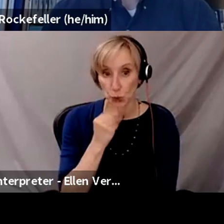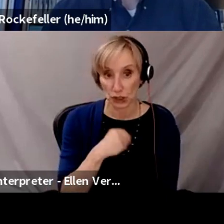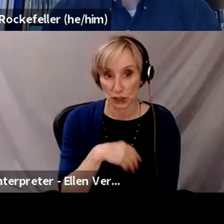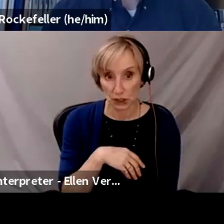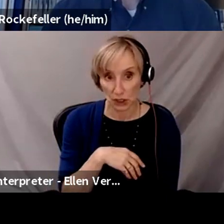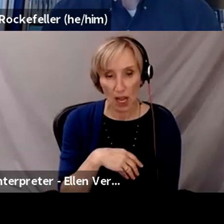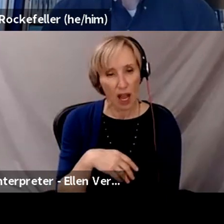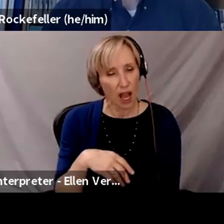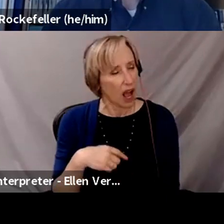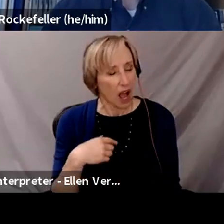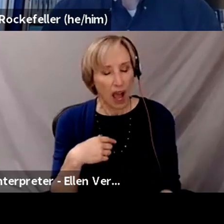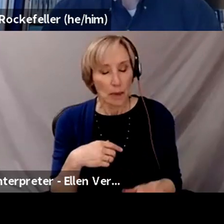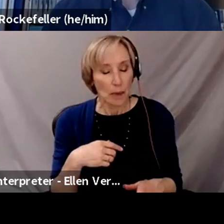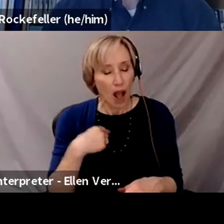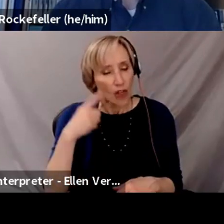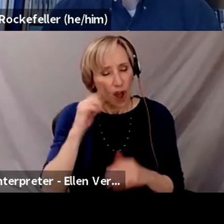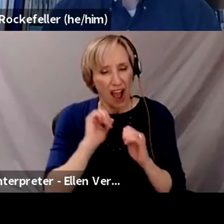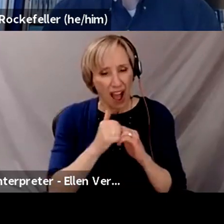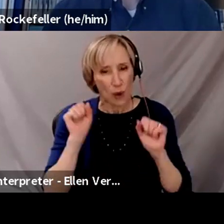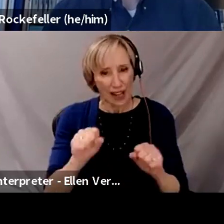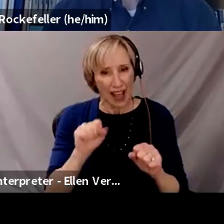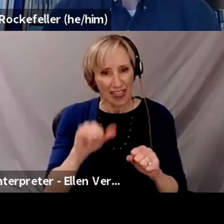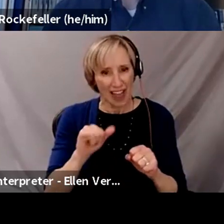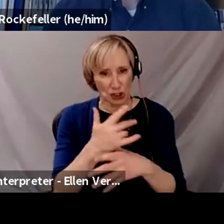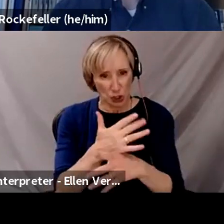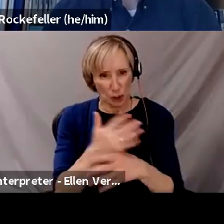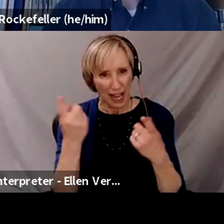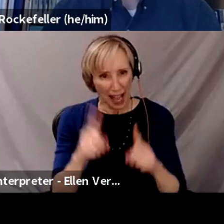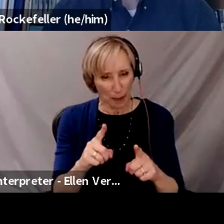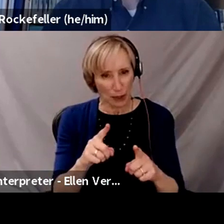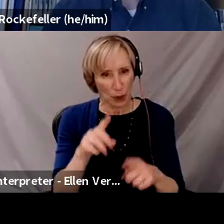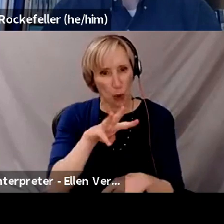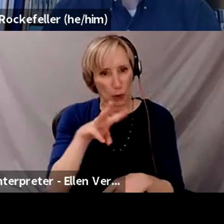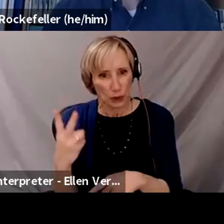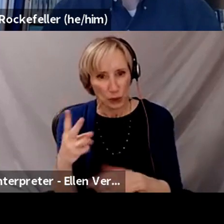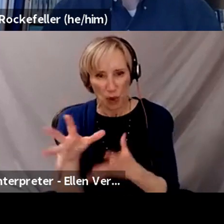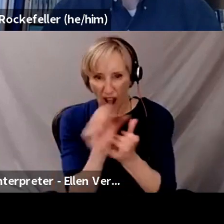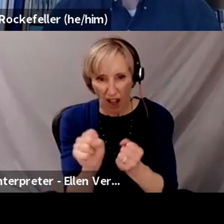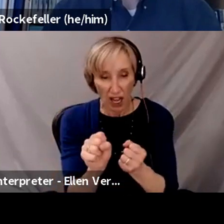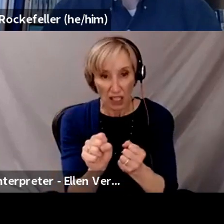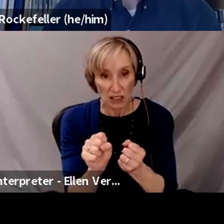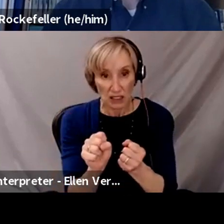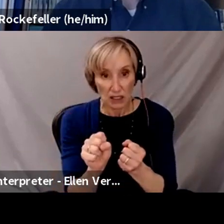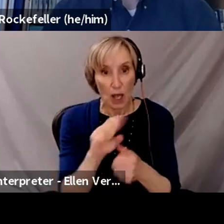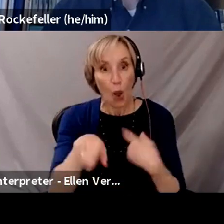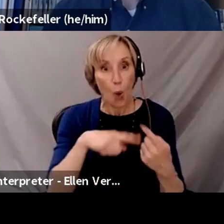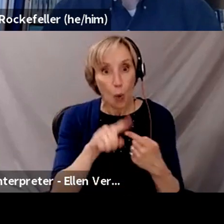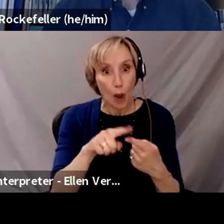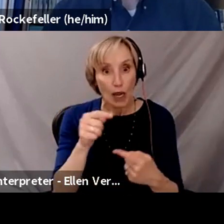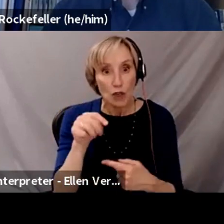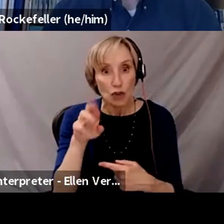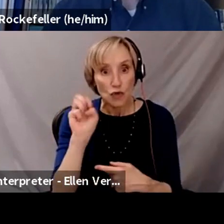Holocaust happen? And yet when Trump became president, I started seeing how that could happen. And when he started attacking LGBTQ,